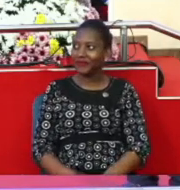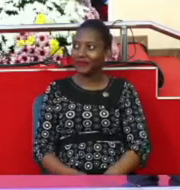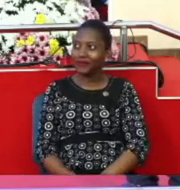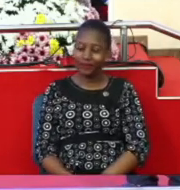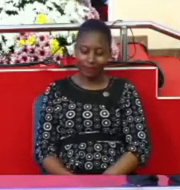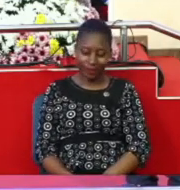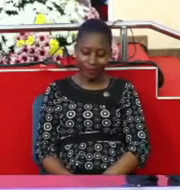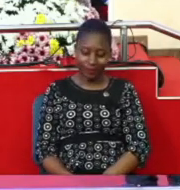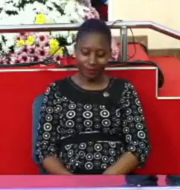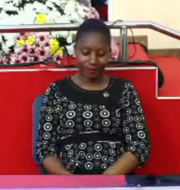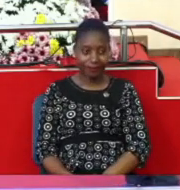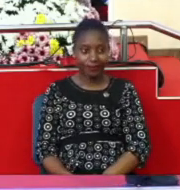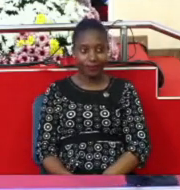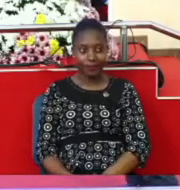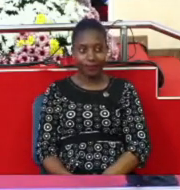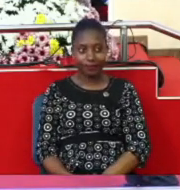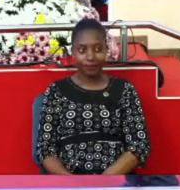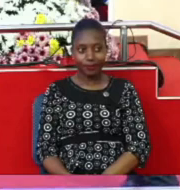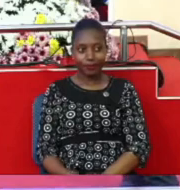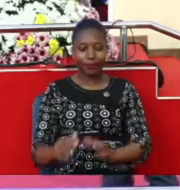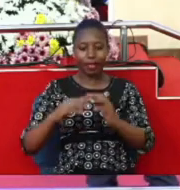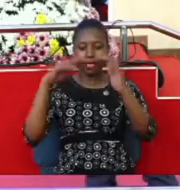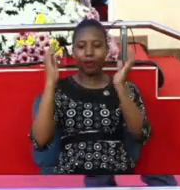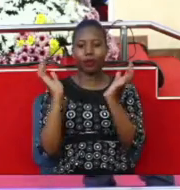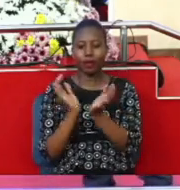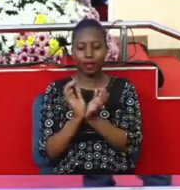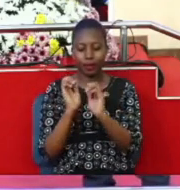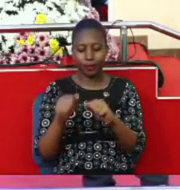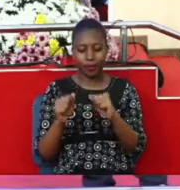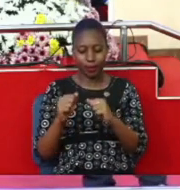You see, the world we can overcome by faith in Jesus